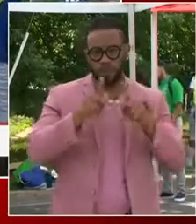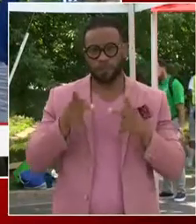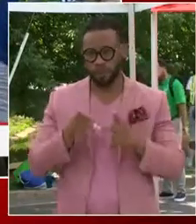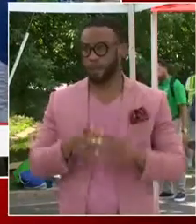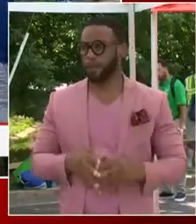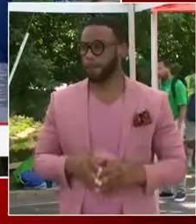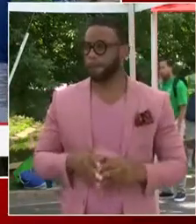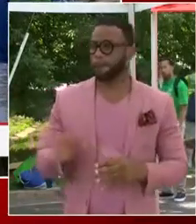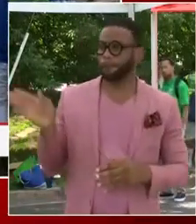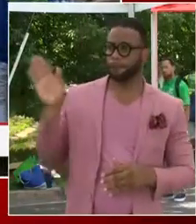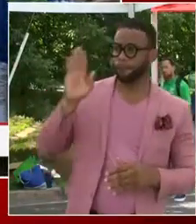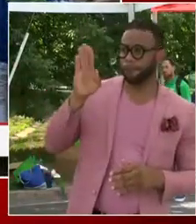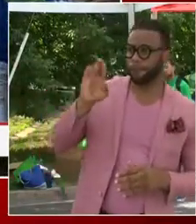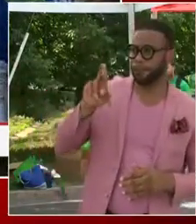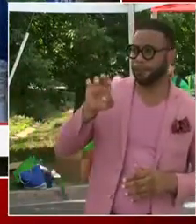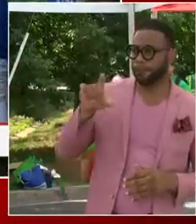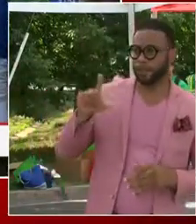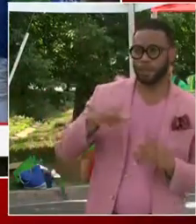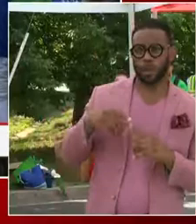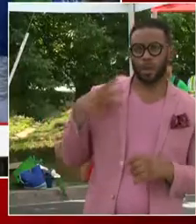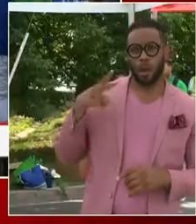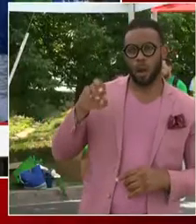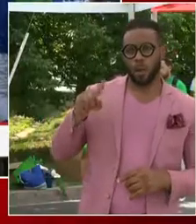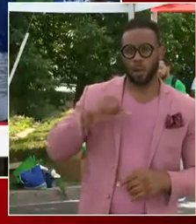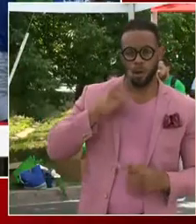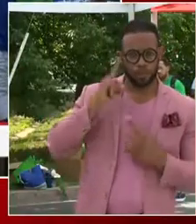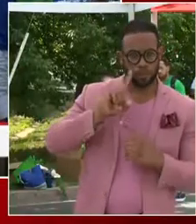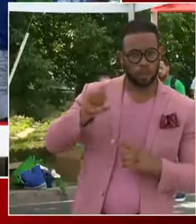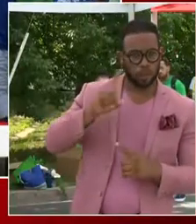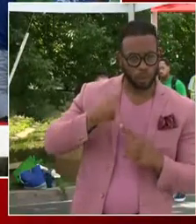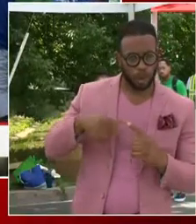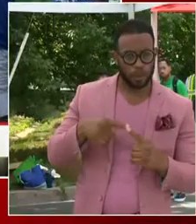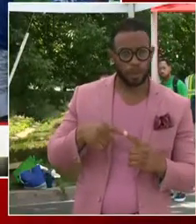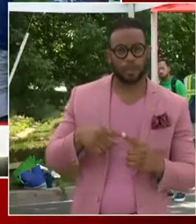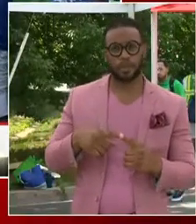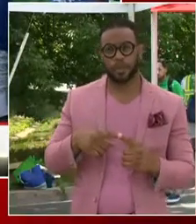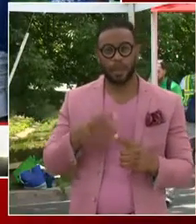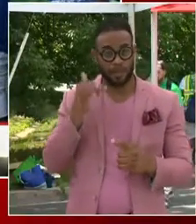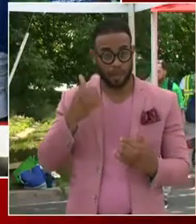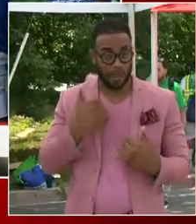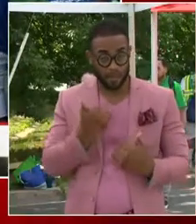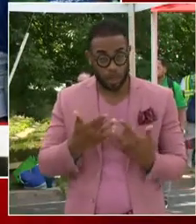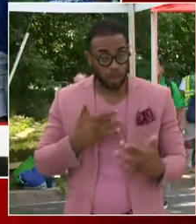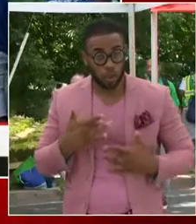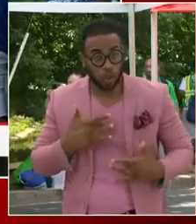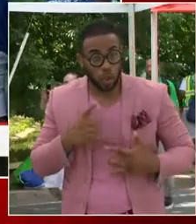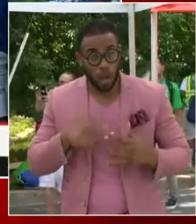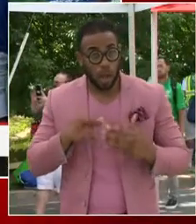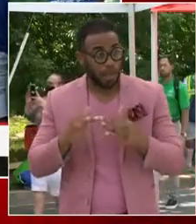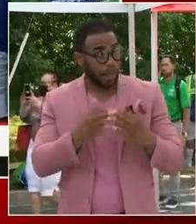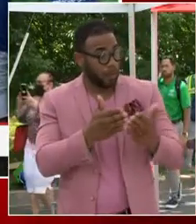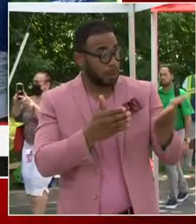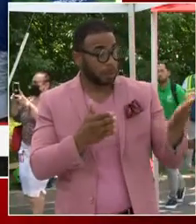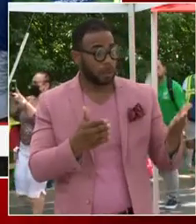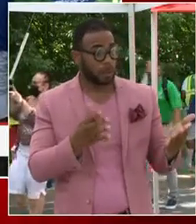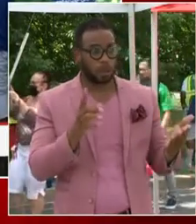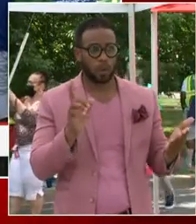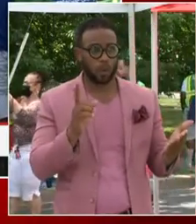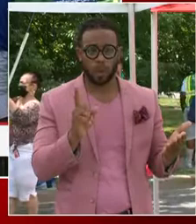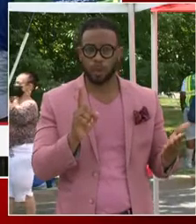Hi, this is Rachel Chasen with The Post, and I was just wondering if you could talk a bit about if you have any concerns on the neighborhoods